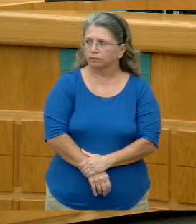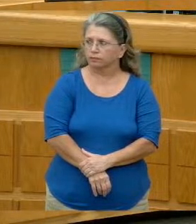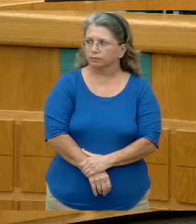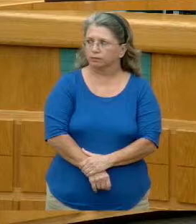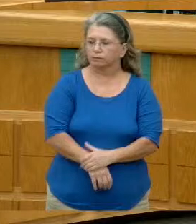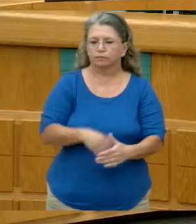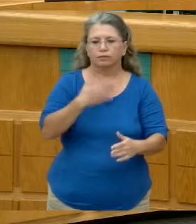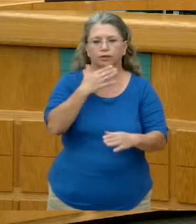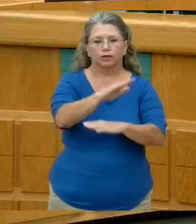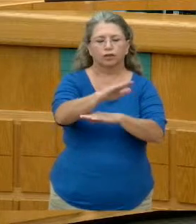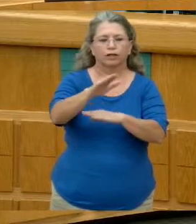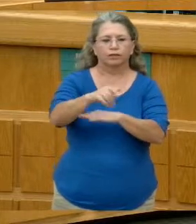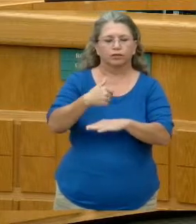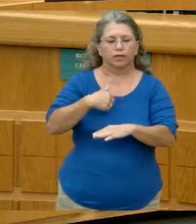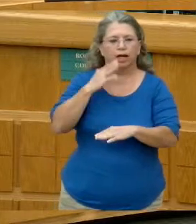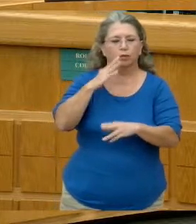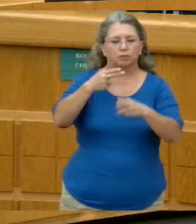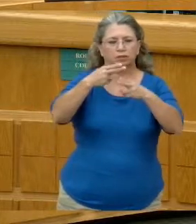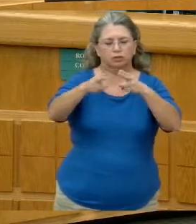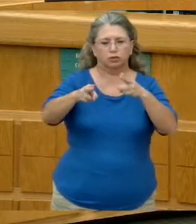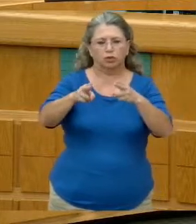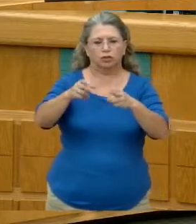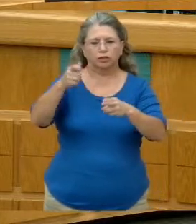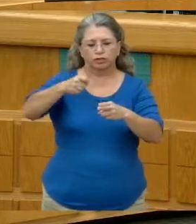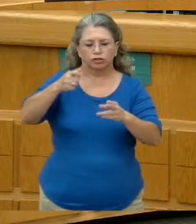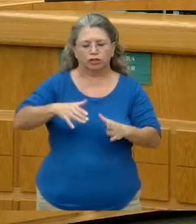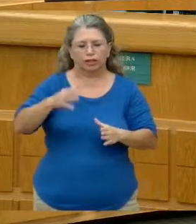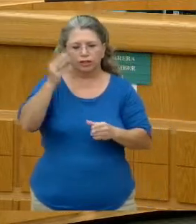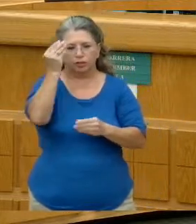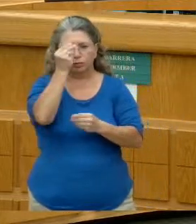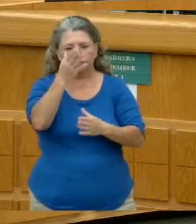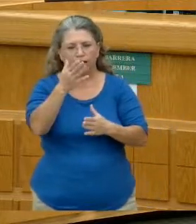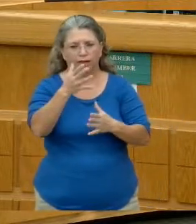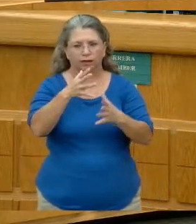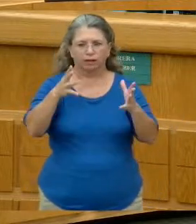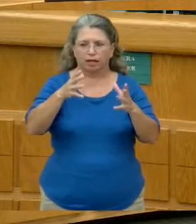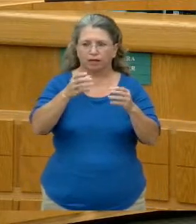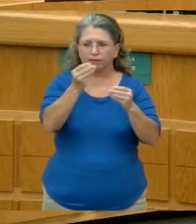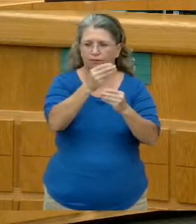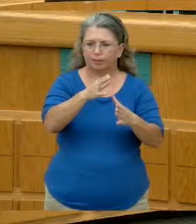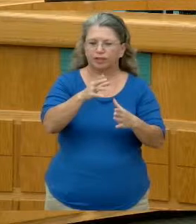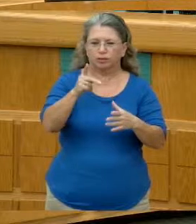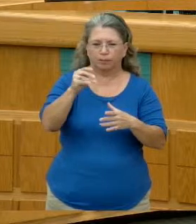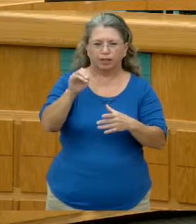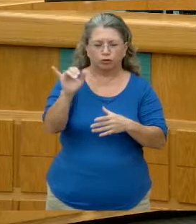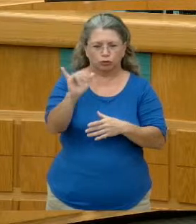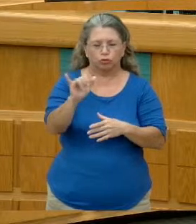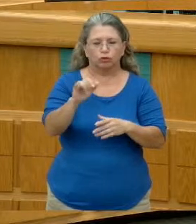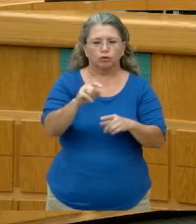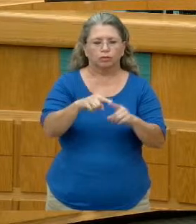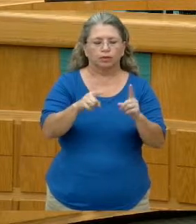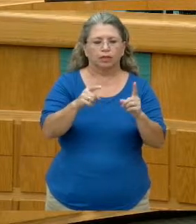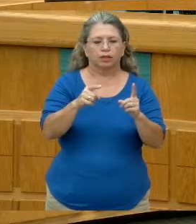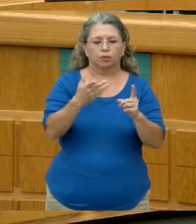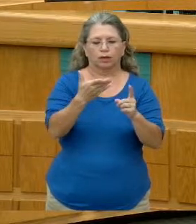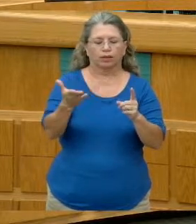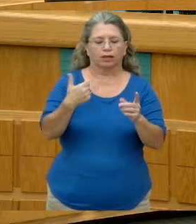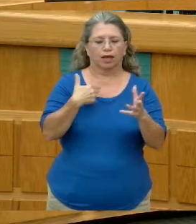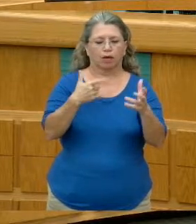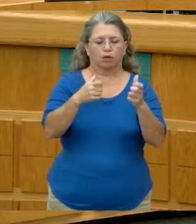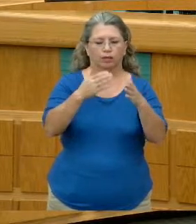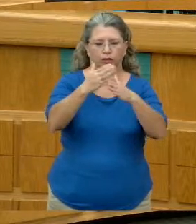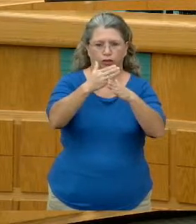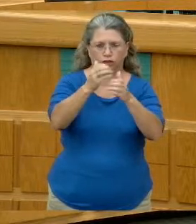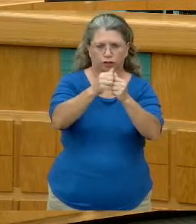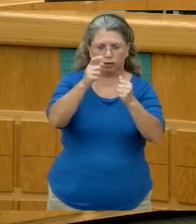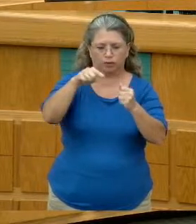Good afternoon. I'll be brief. The judge gave a lot of information, so did Peter, but one of the things that I wanted to share with you is